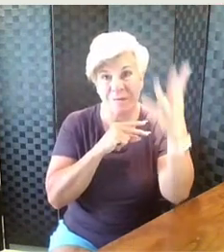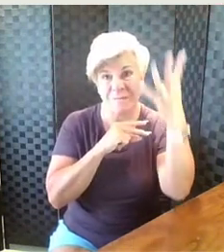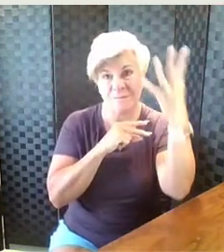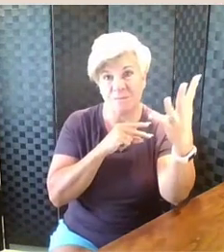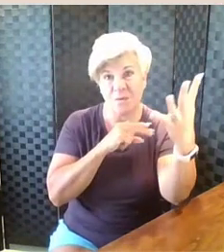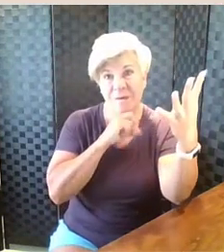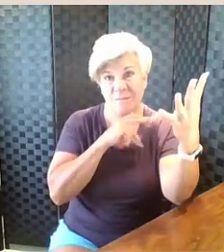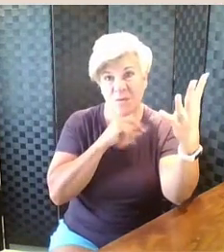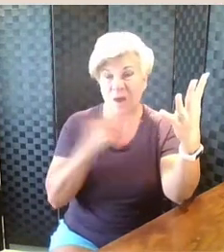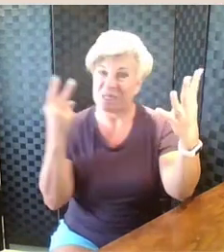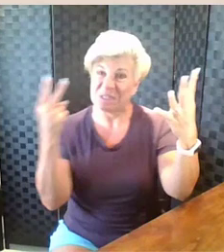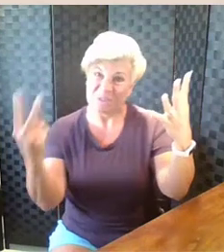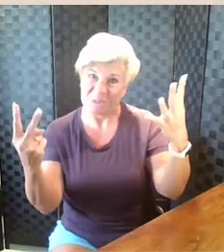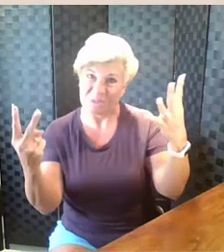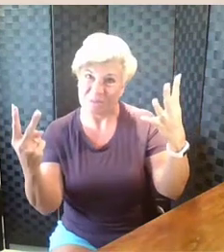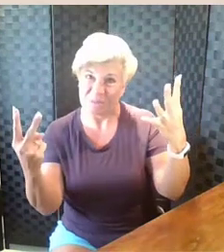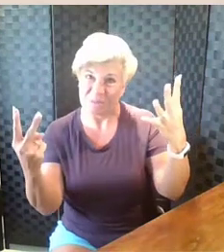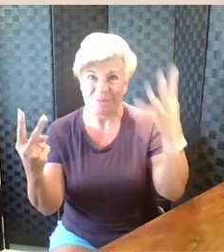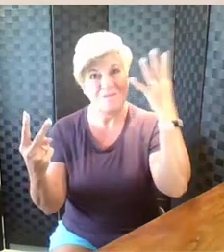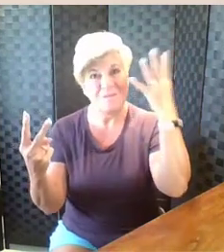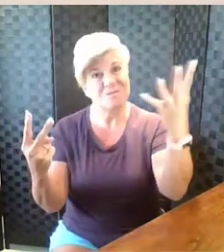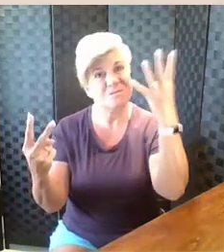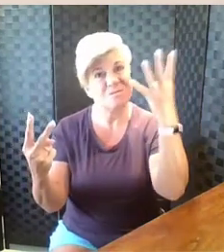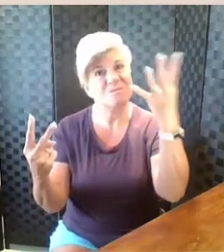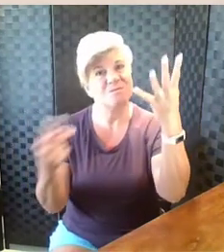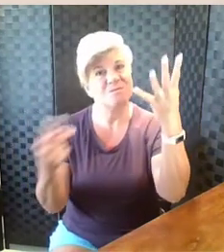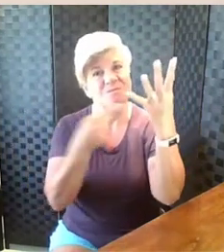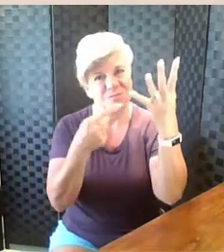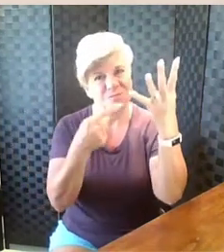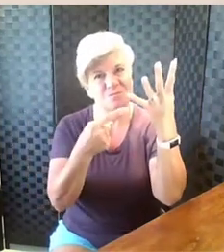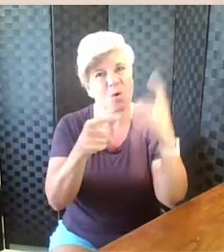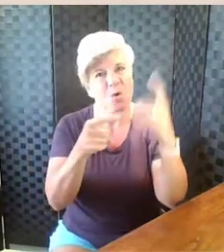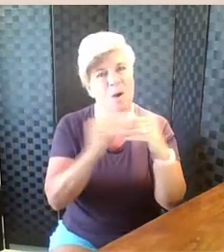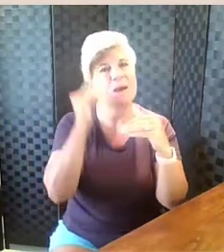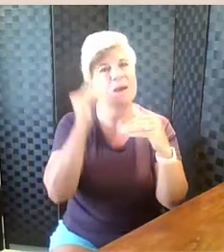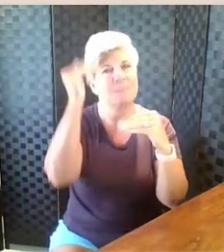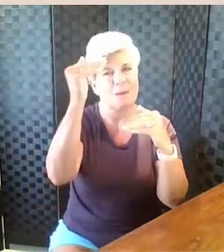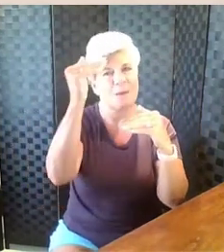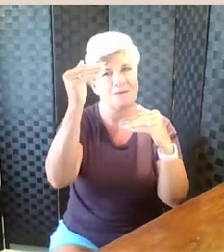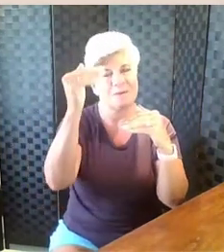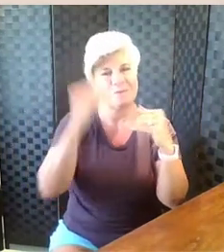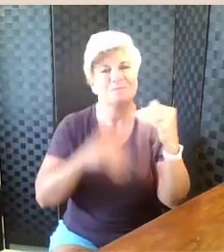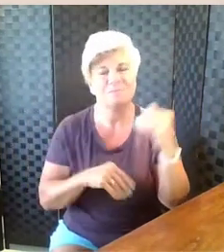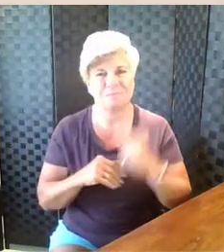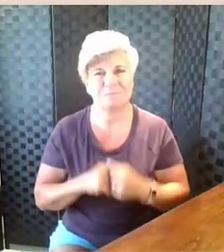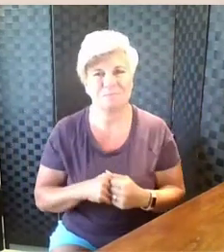4 frogs and only 2 turtles, number 4 is larger than number 2.